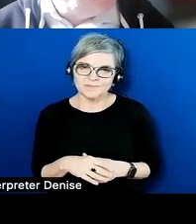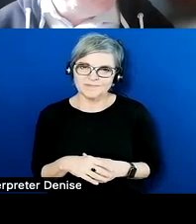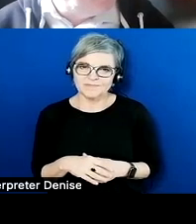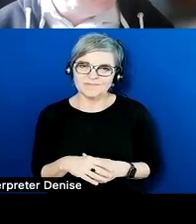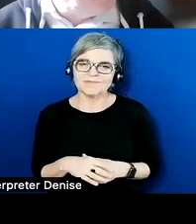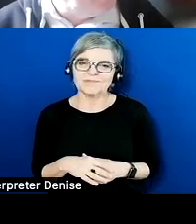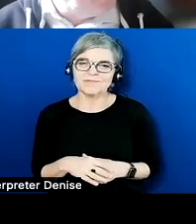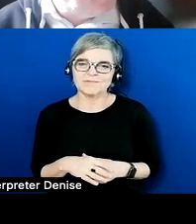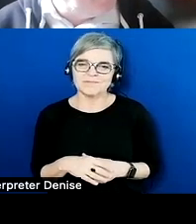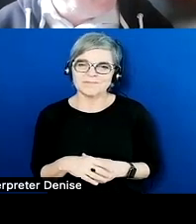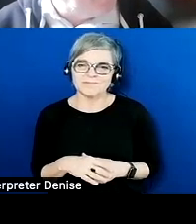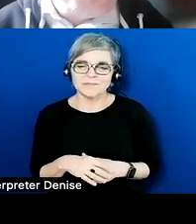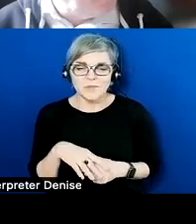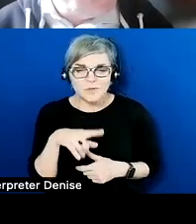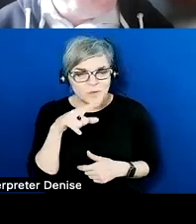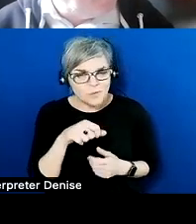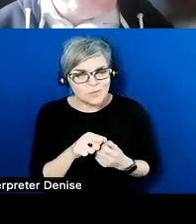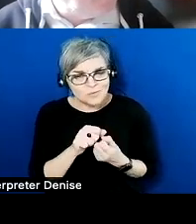Oh, big yawn.